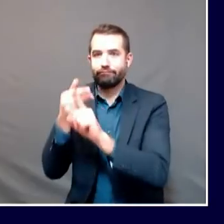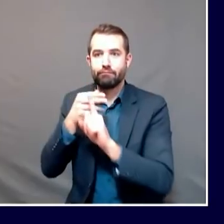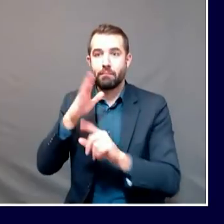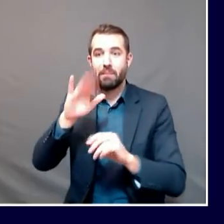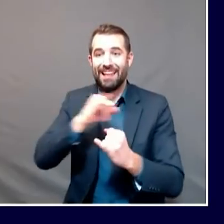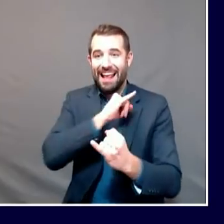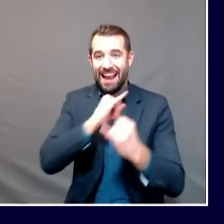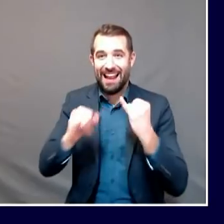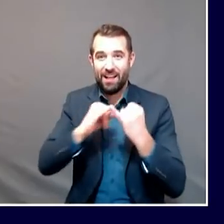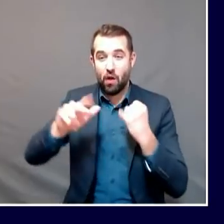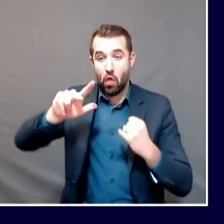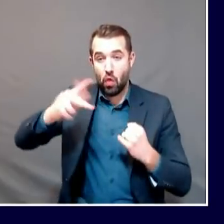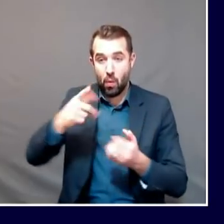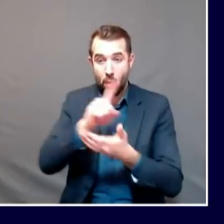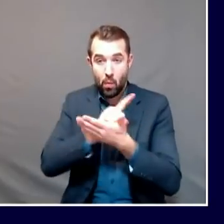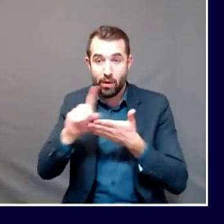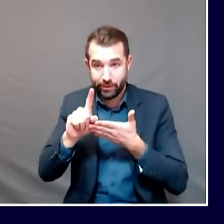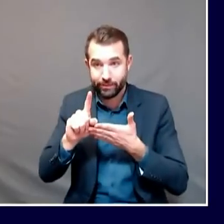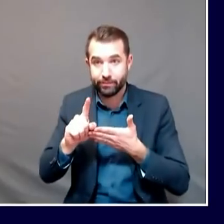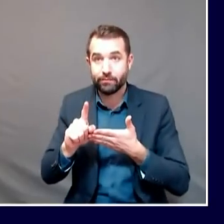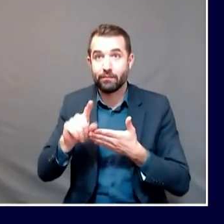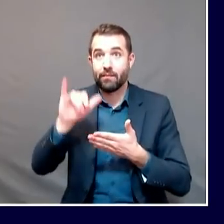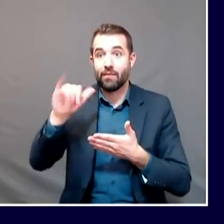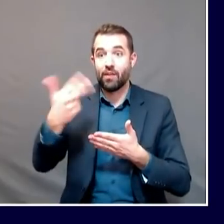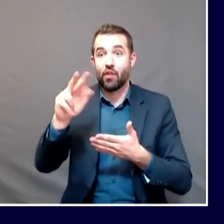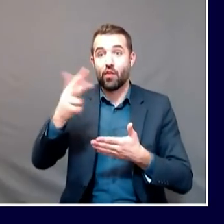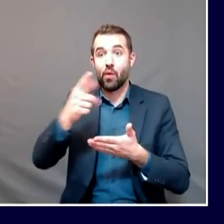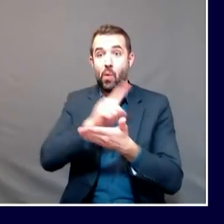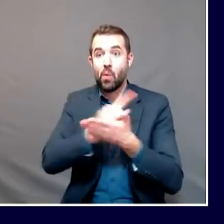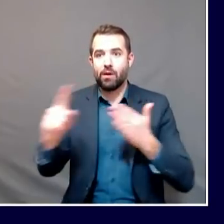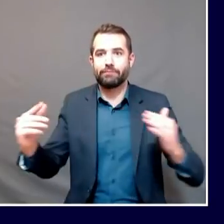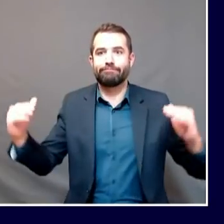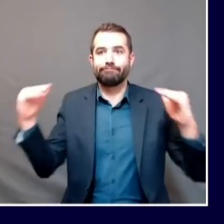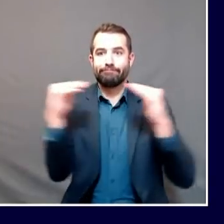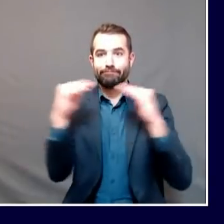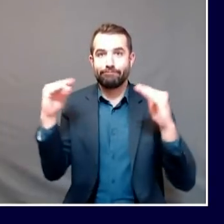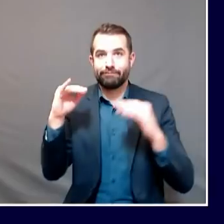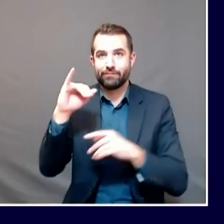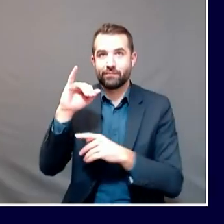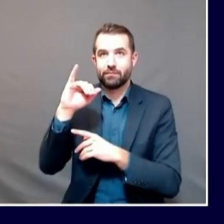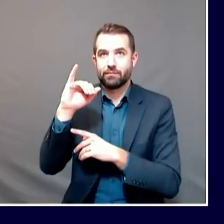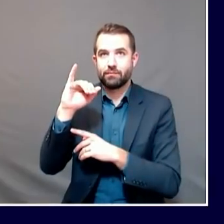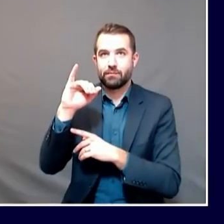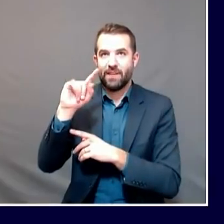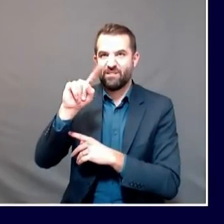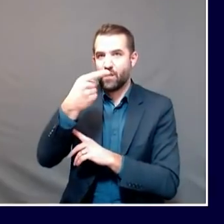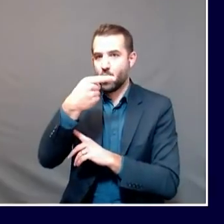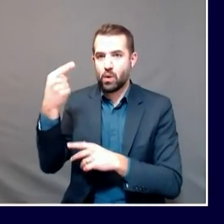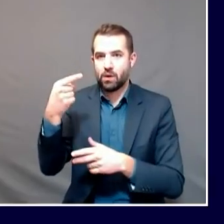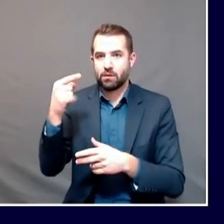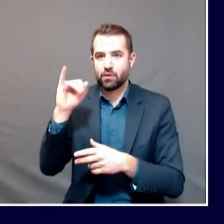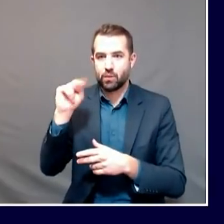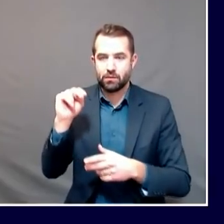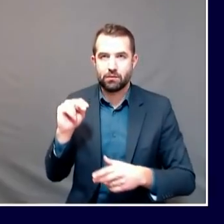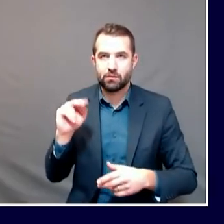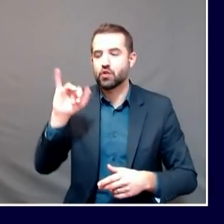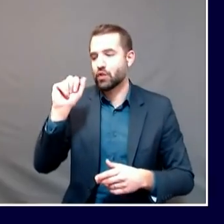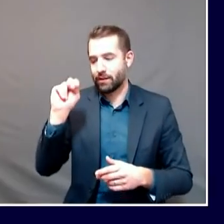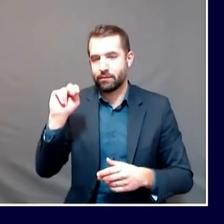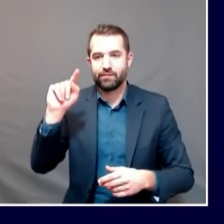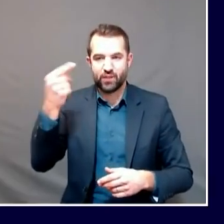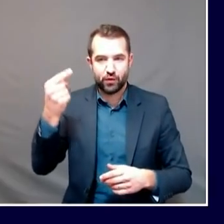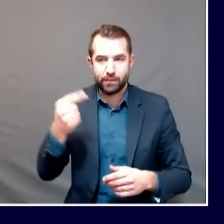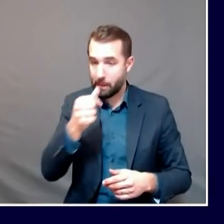of January. That all 94 should have, in principle, received at least their first round of